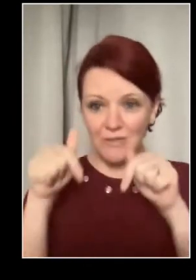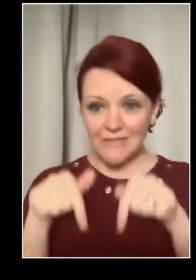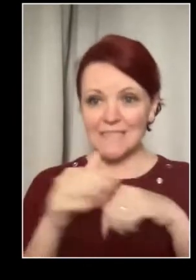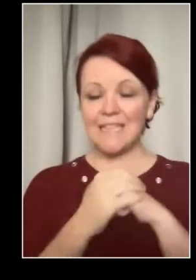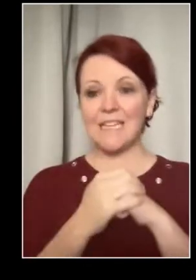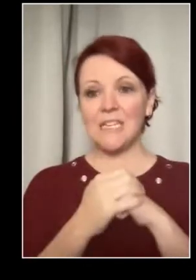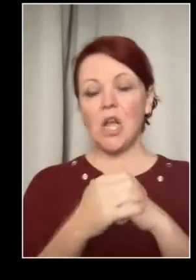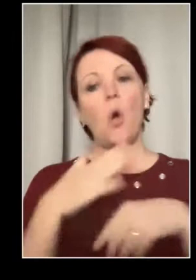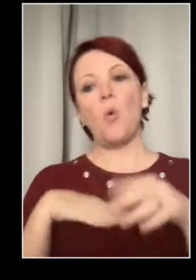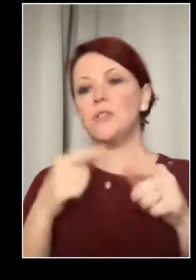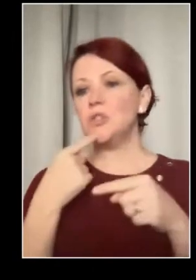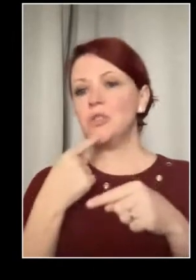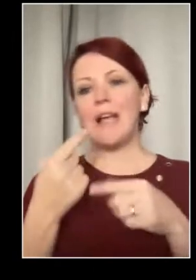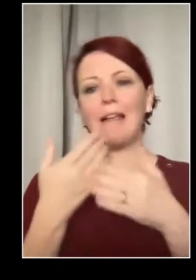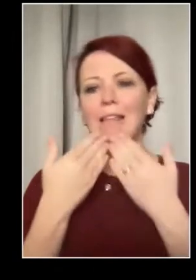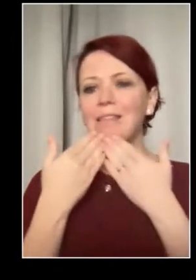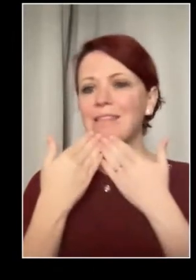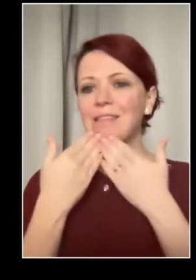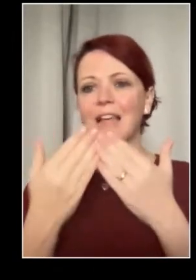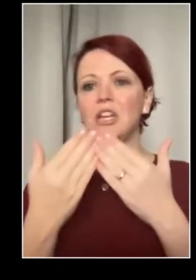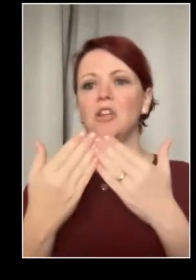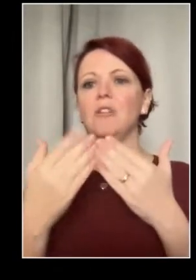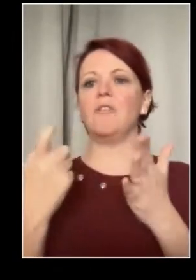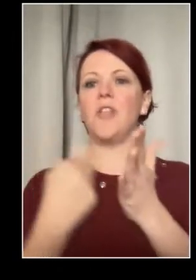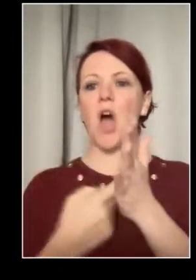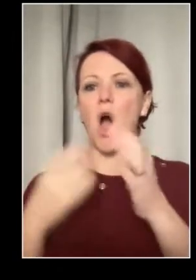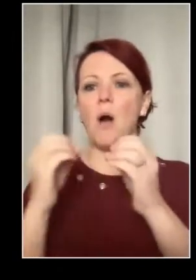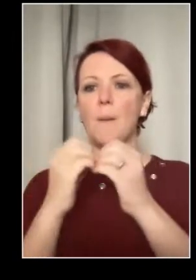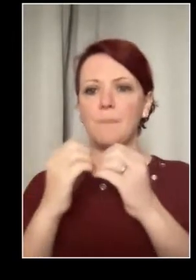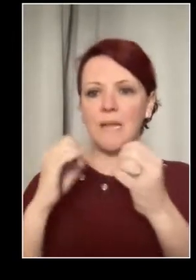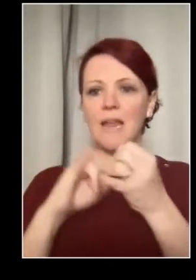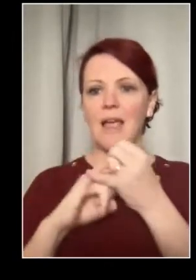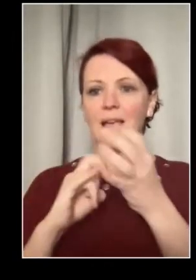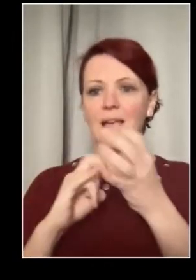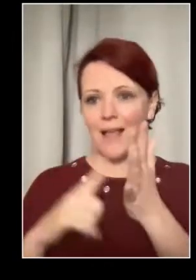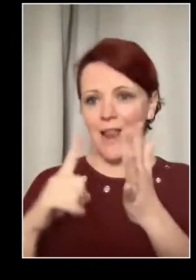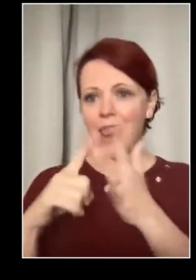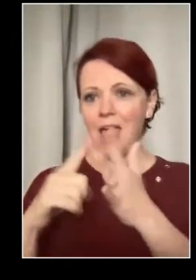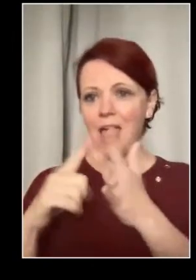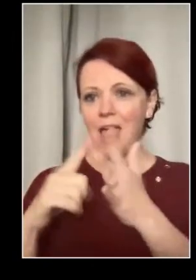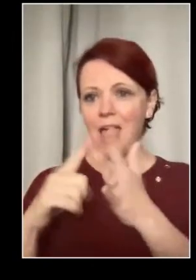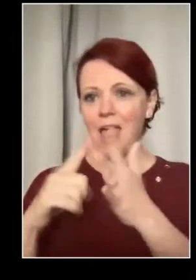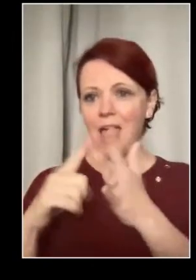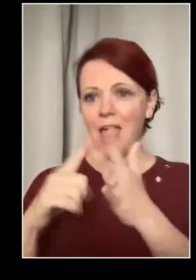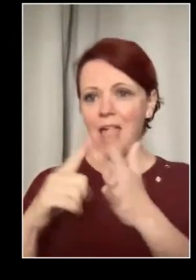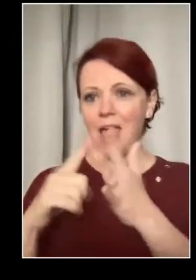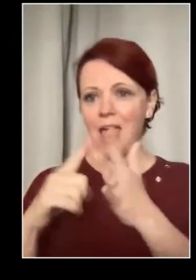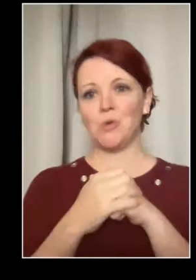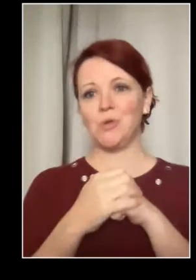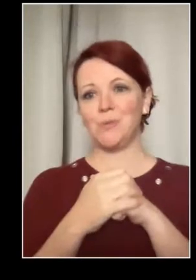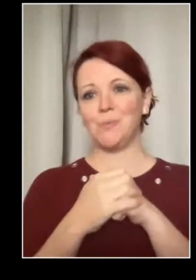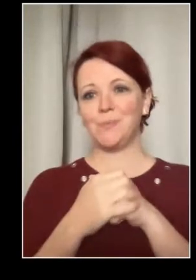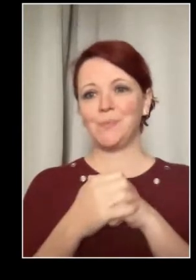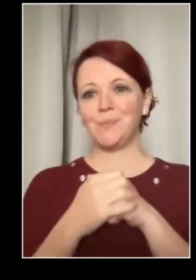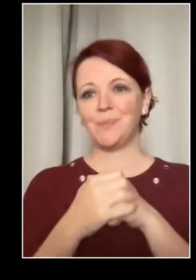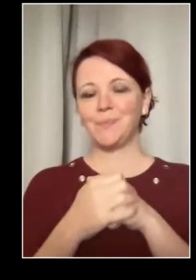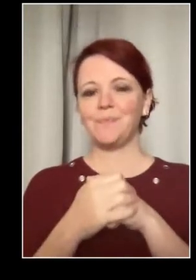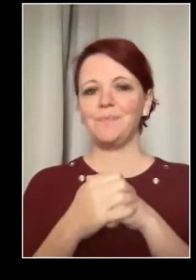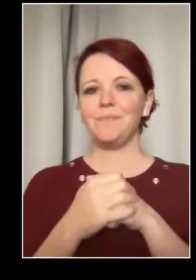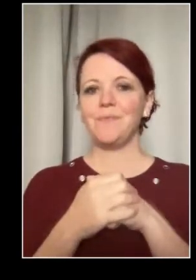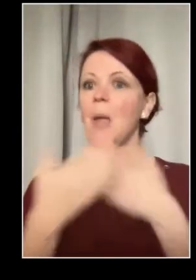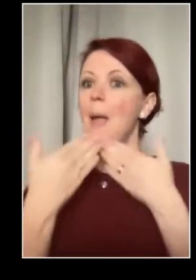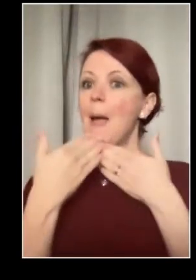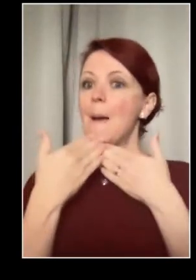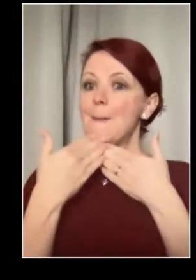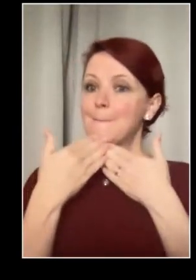to the RBSLI for supporting today's ceremony. So let's get closer to the first award. Let me introduce to you Peter Mucklow,